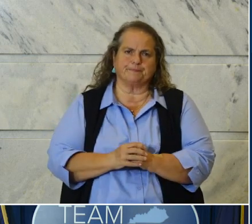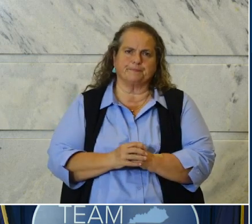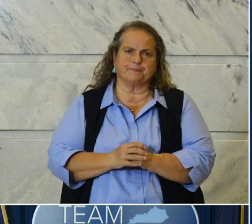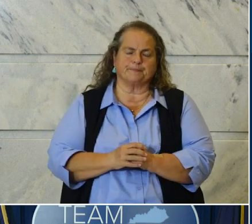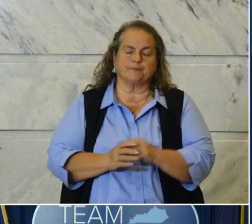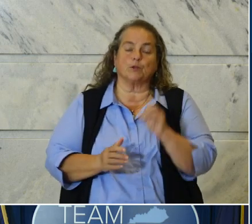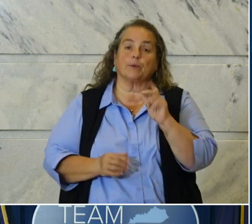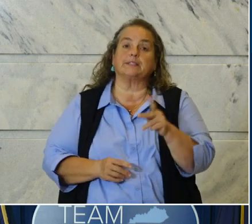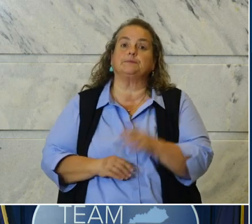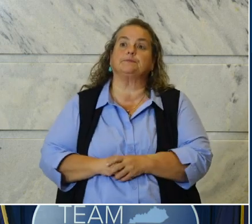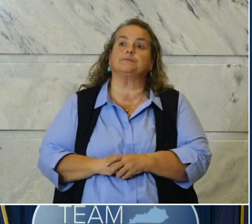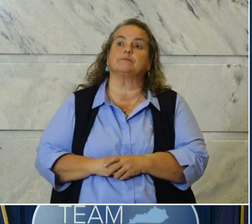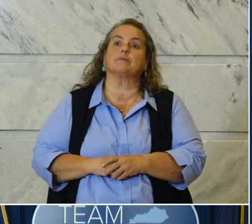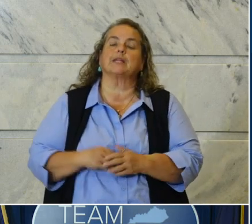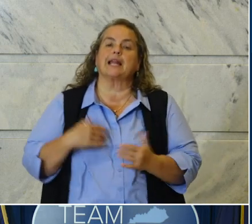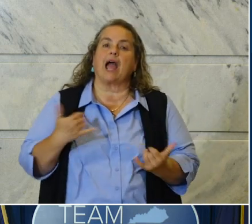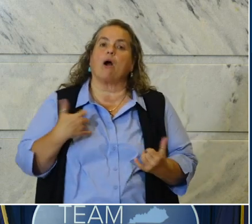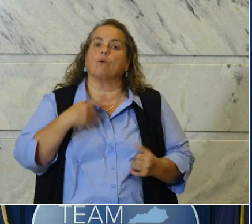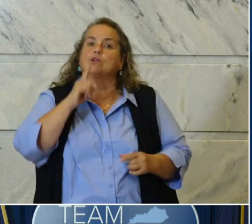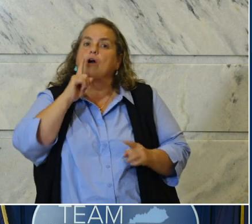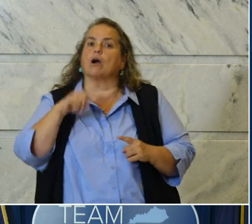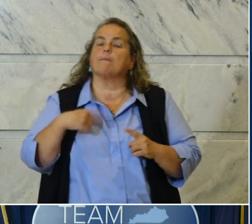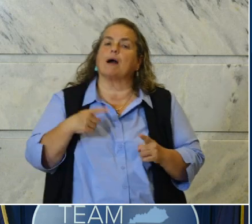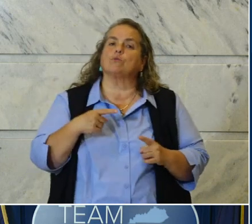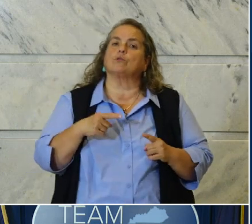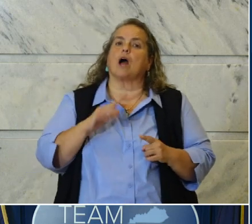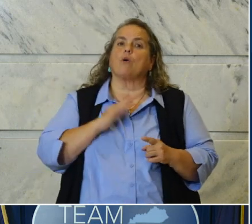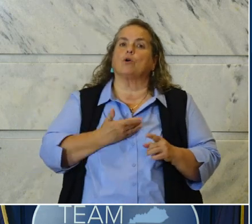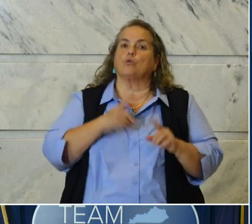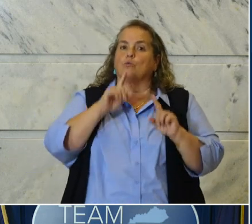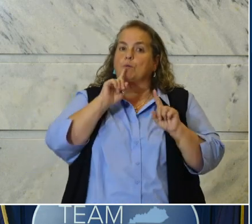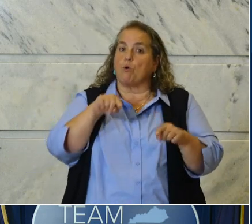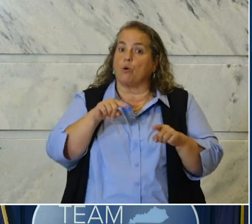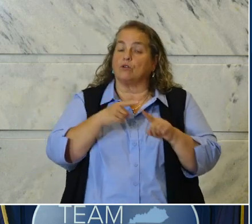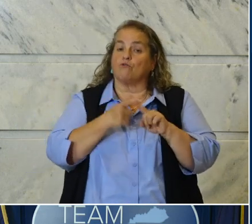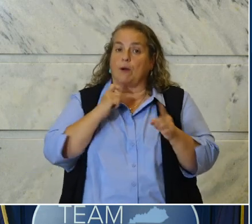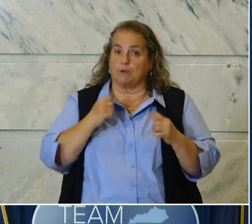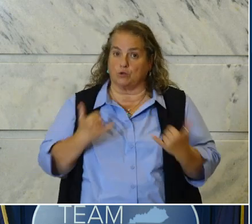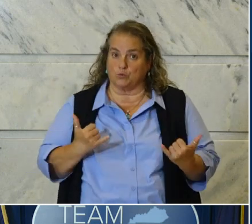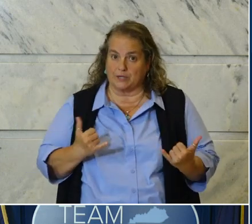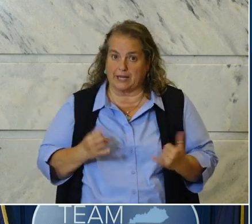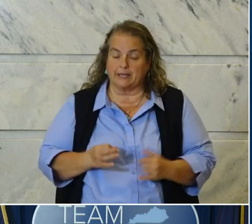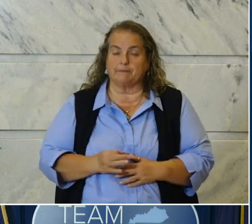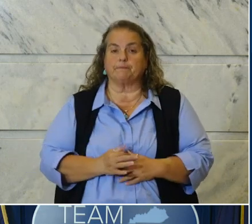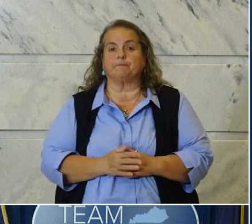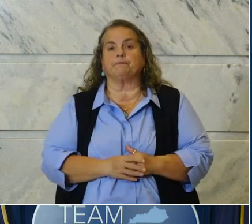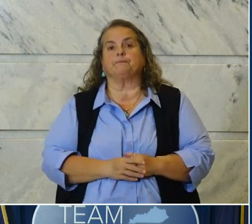All right, want to move in to our report from today.